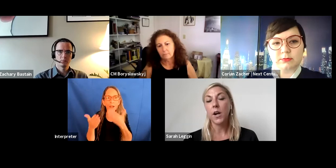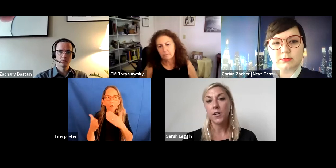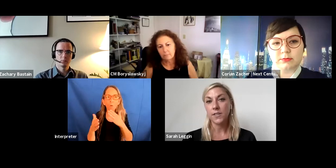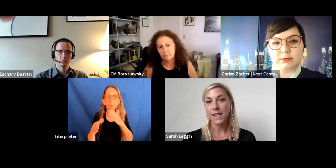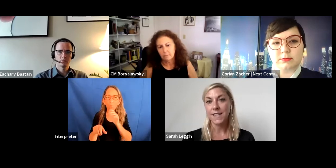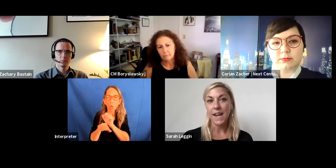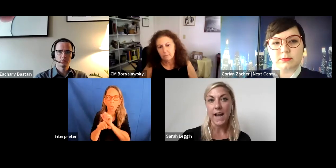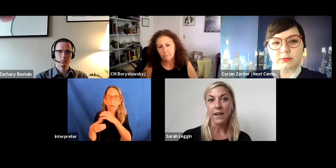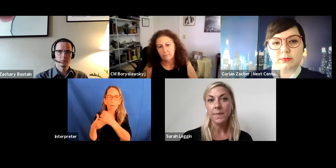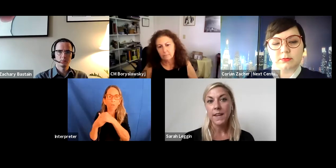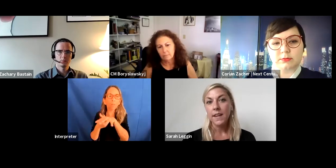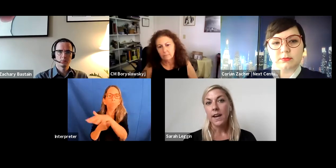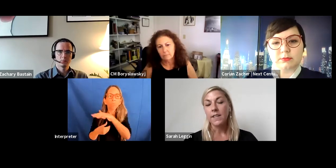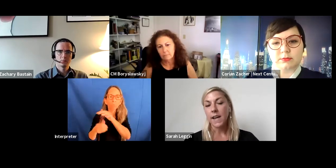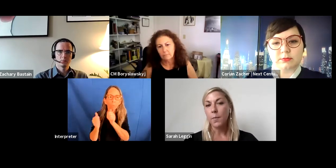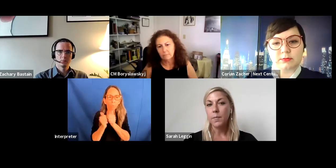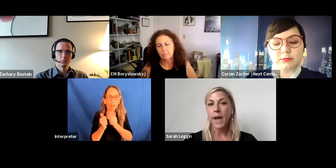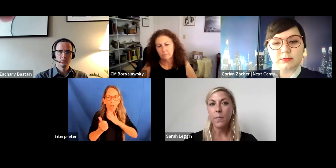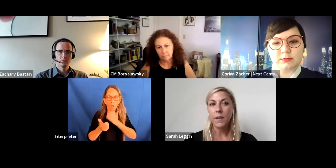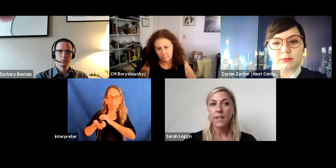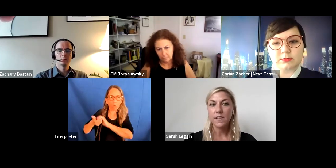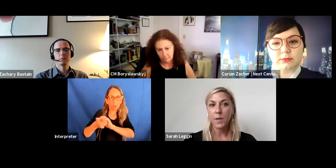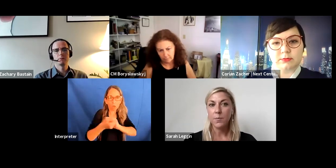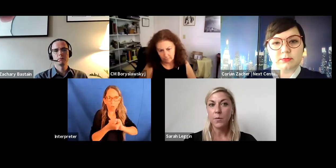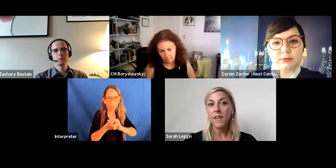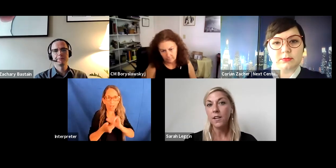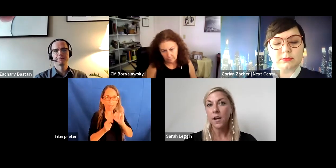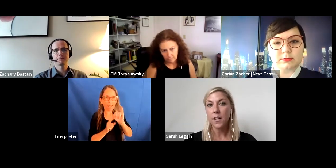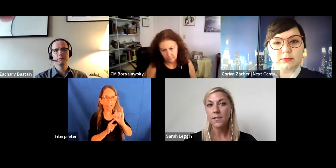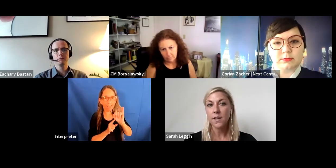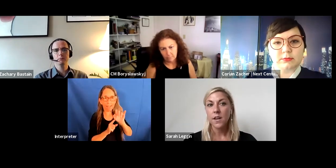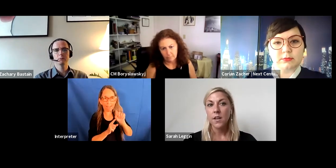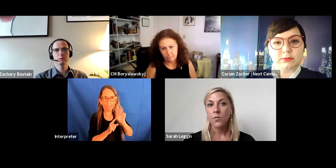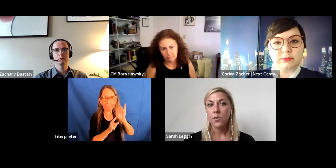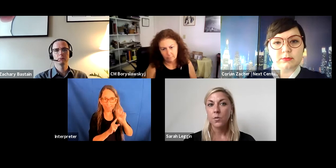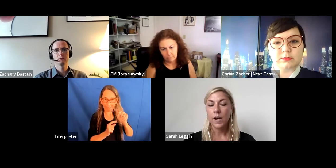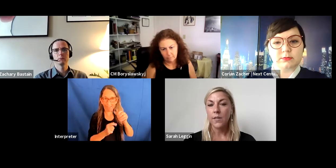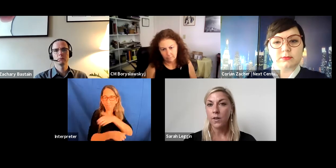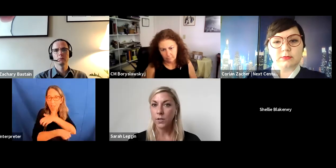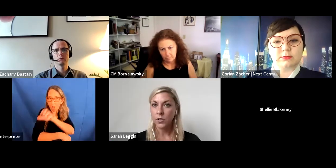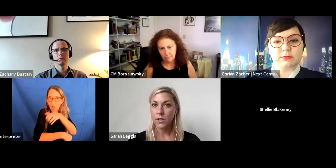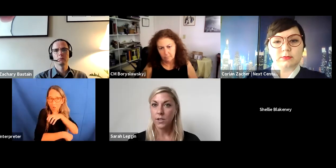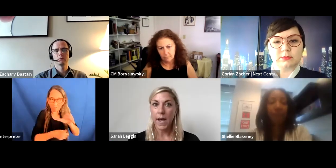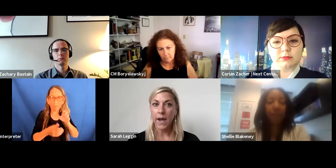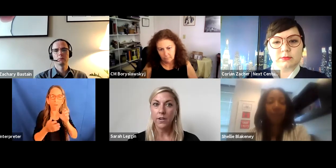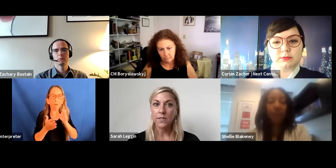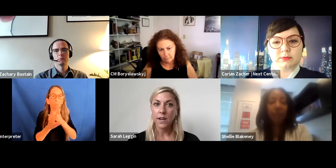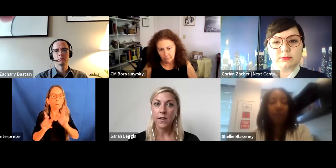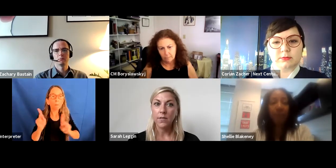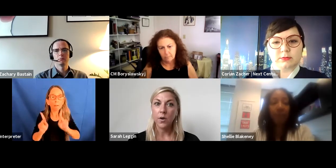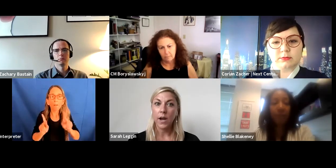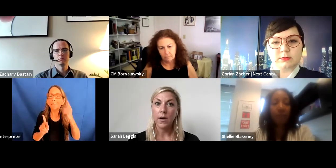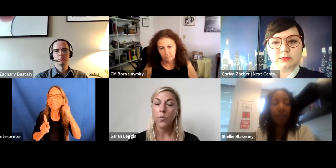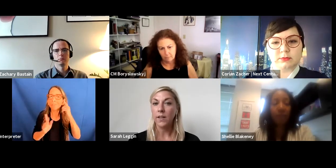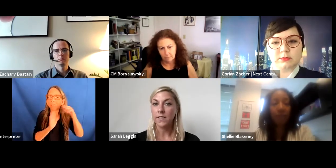alongside our partners like TDI to help empower millions of people with hearing loss through the revolutionary powers